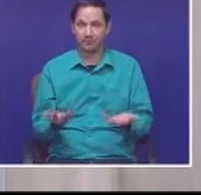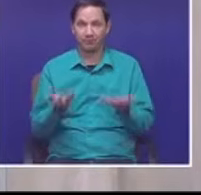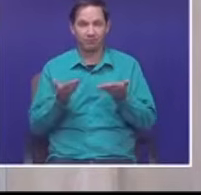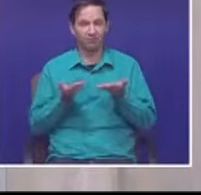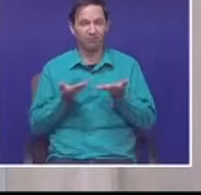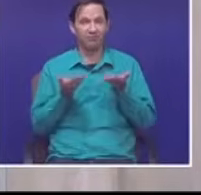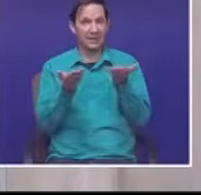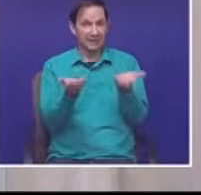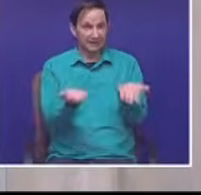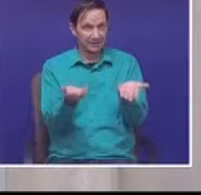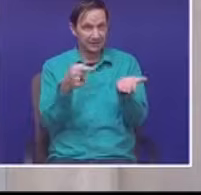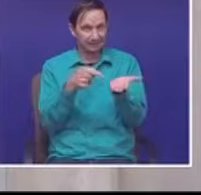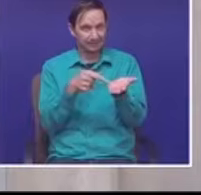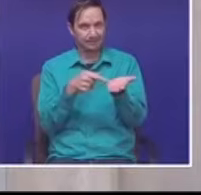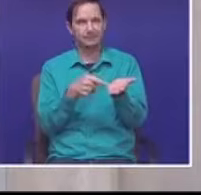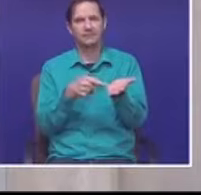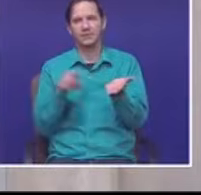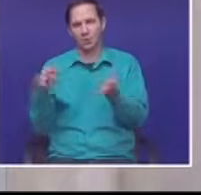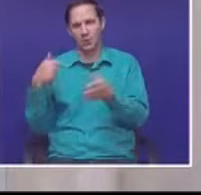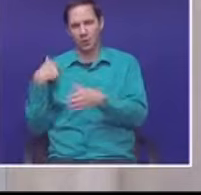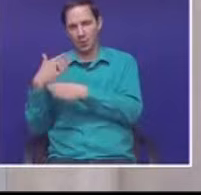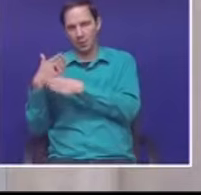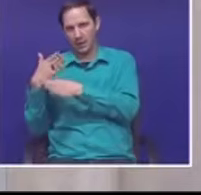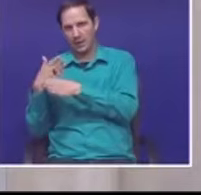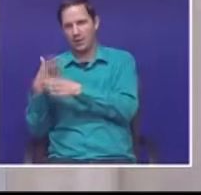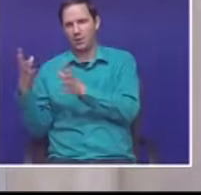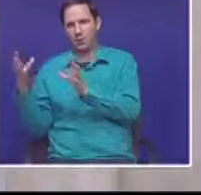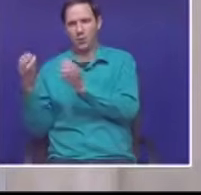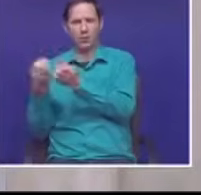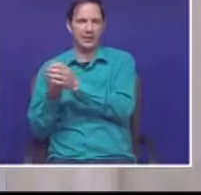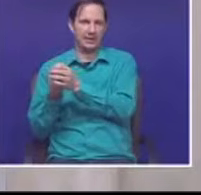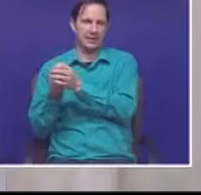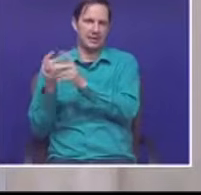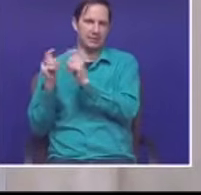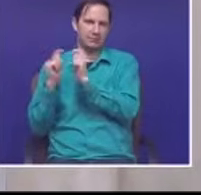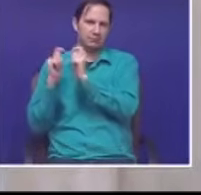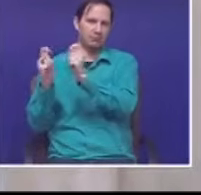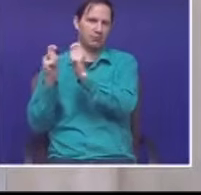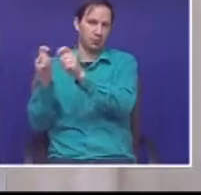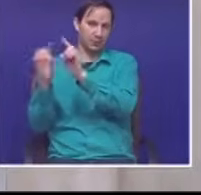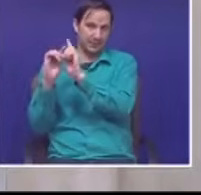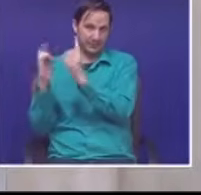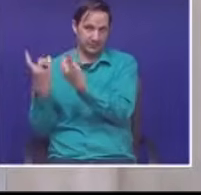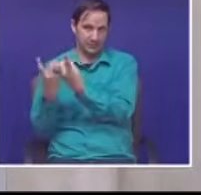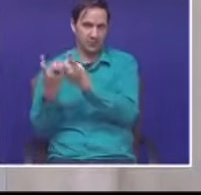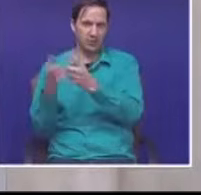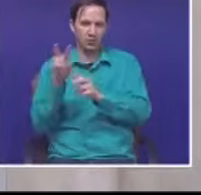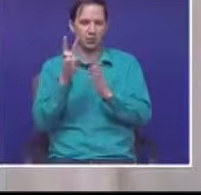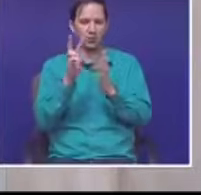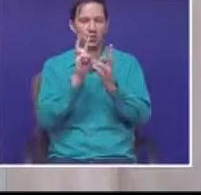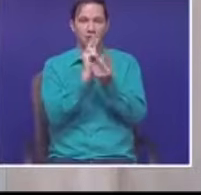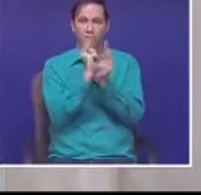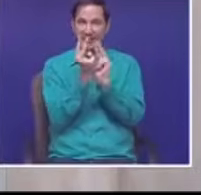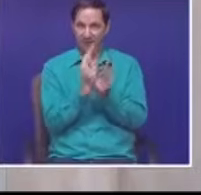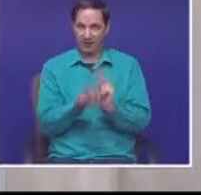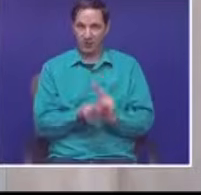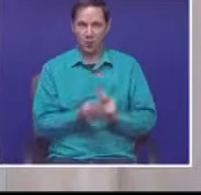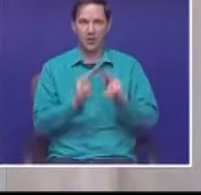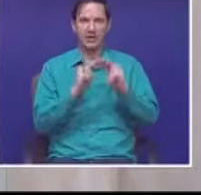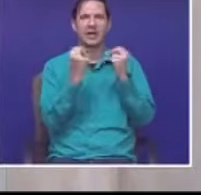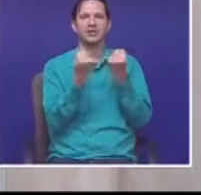the Department of Basic Education is working with the Department of Transport on the review of the National Learner Transport